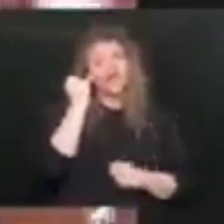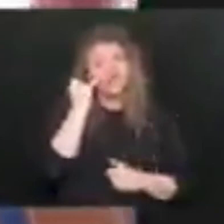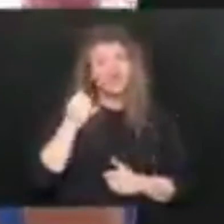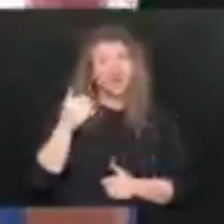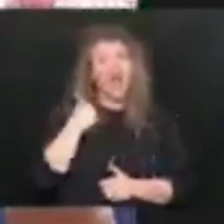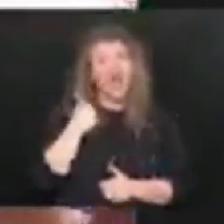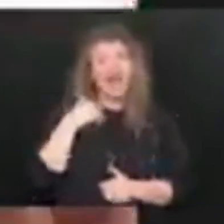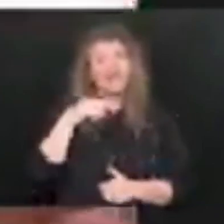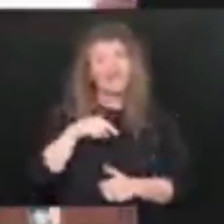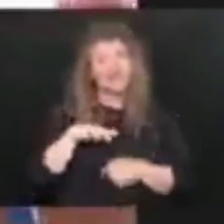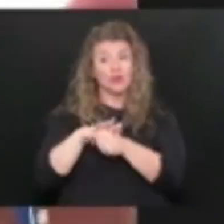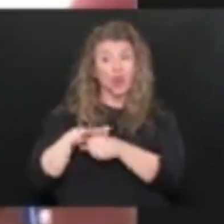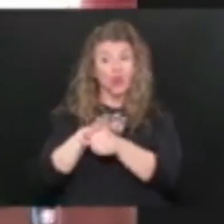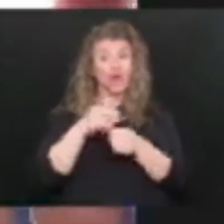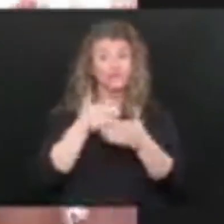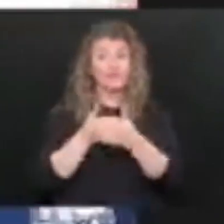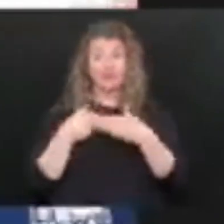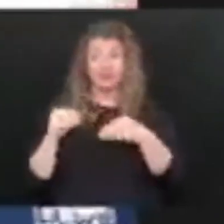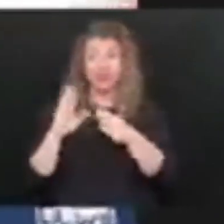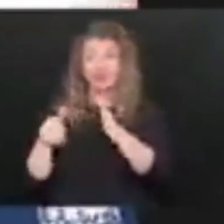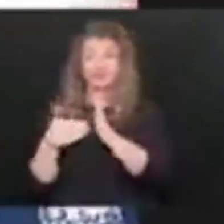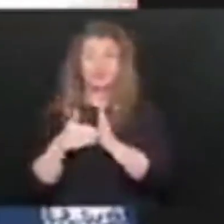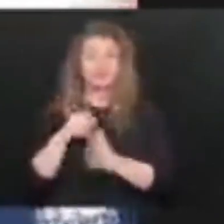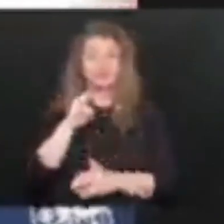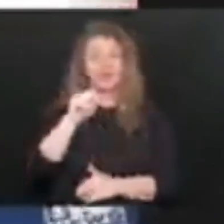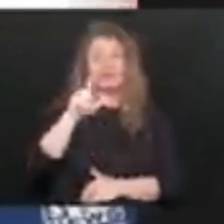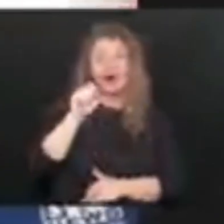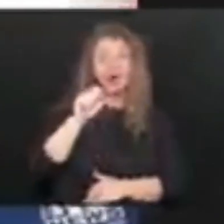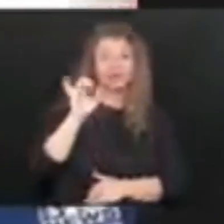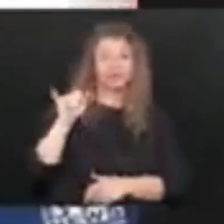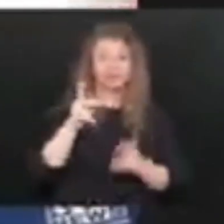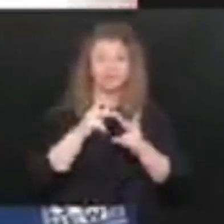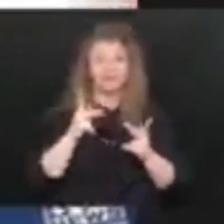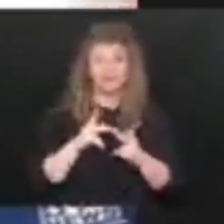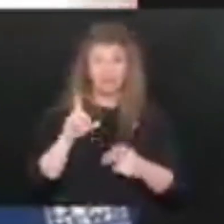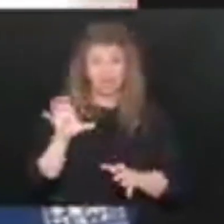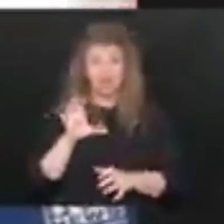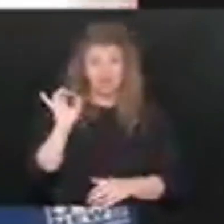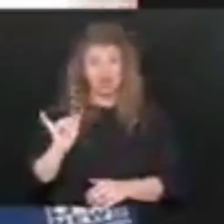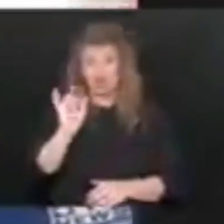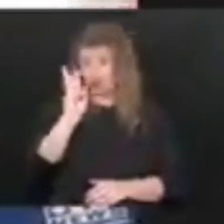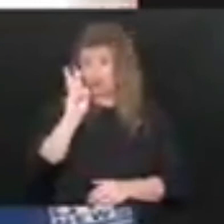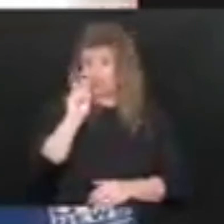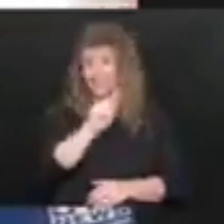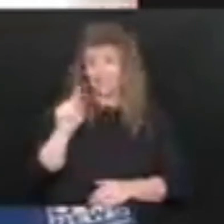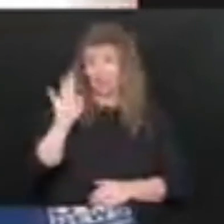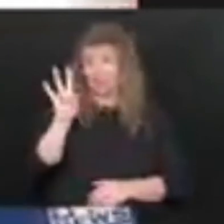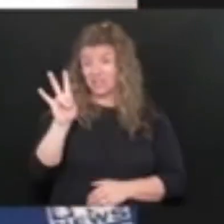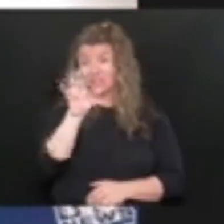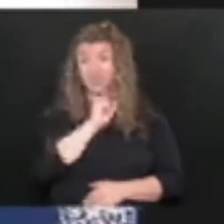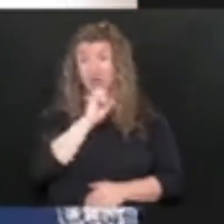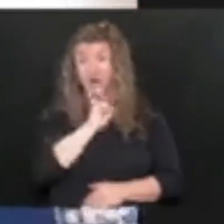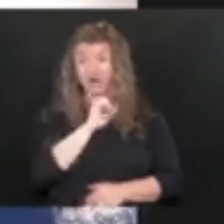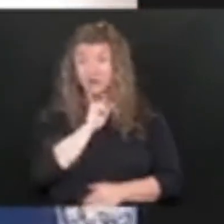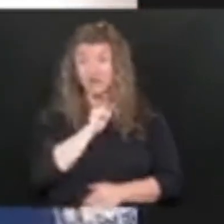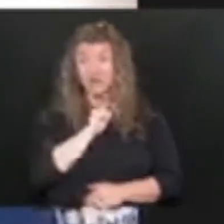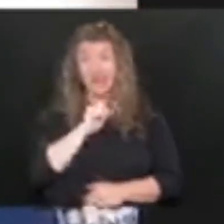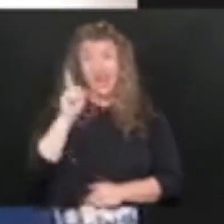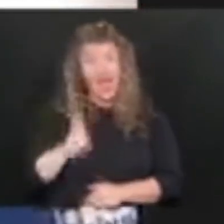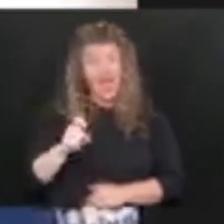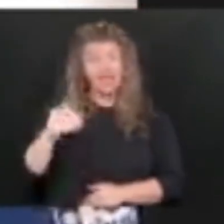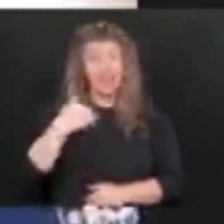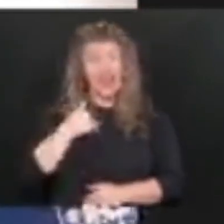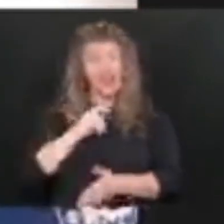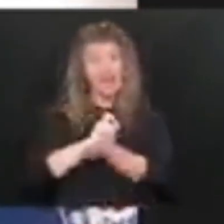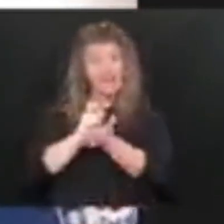these locations near shopping centers or malls, do the 16 to 17-year-olds have to have a